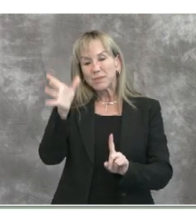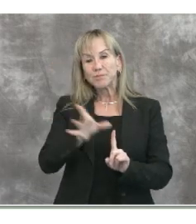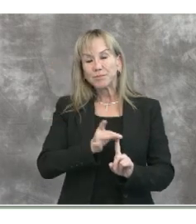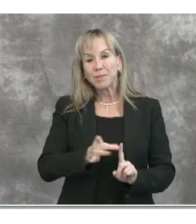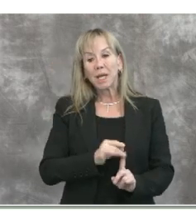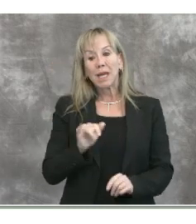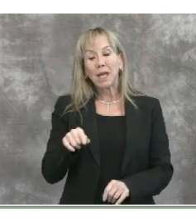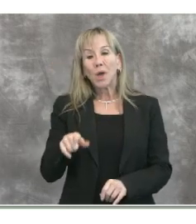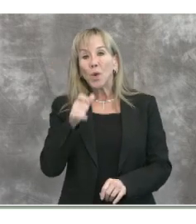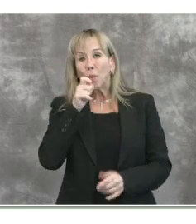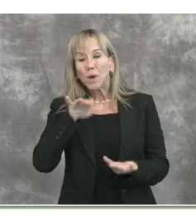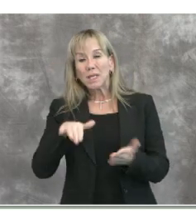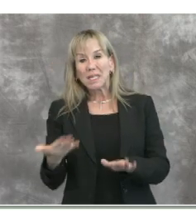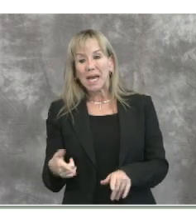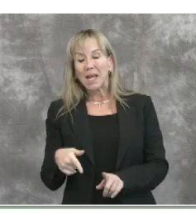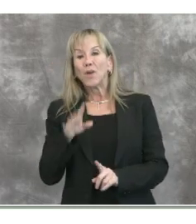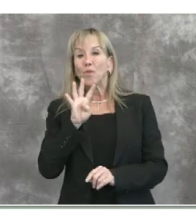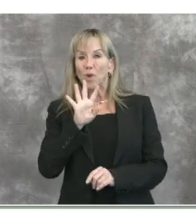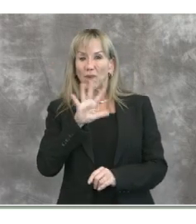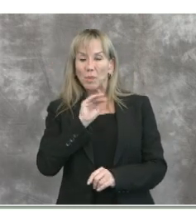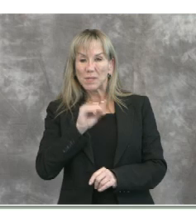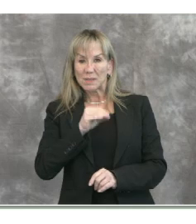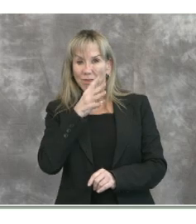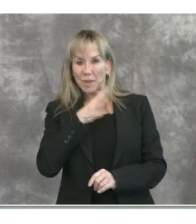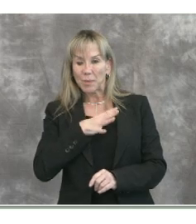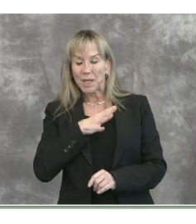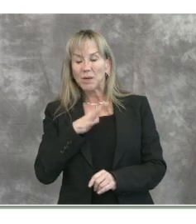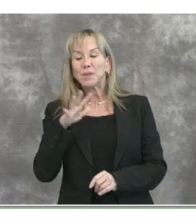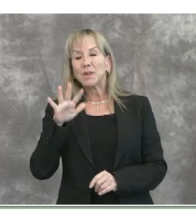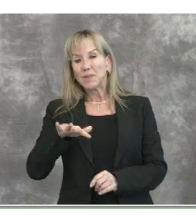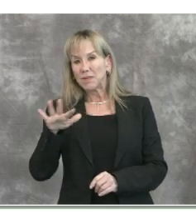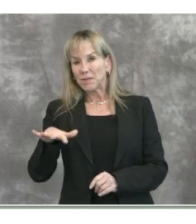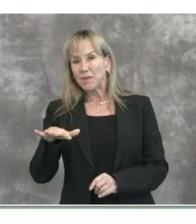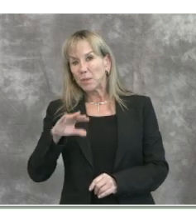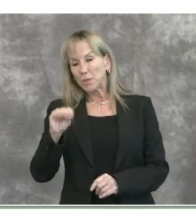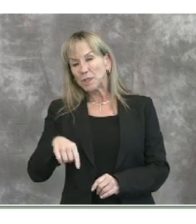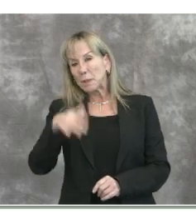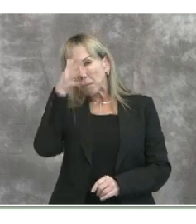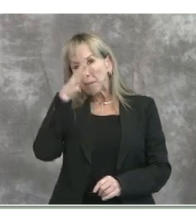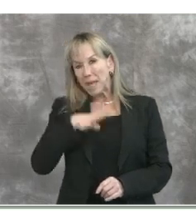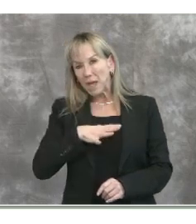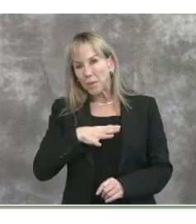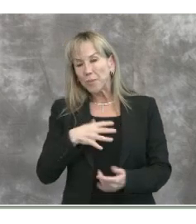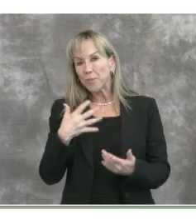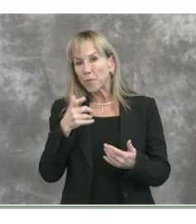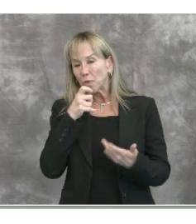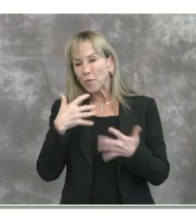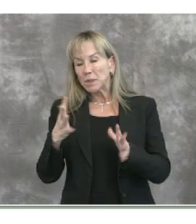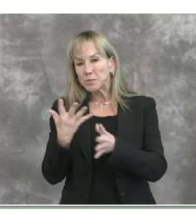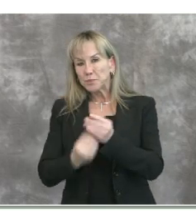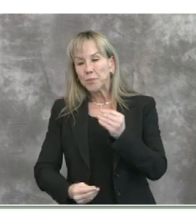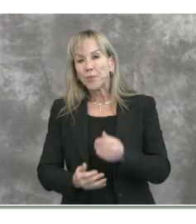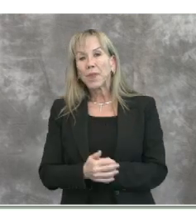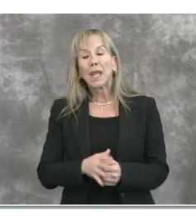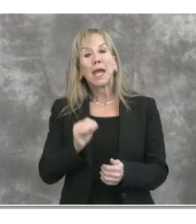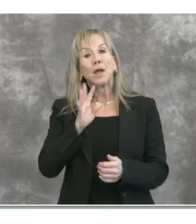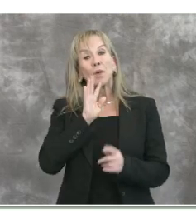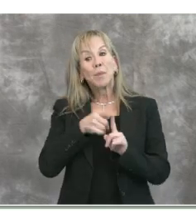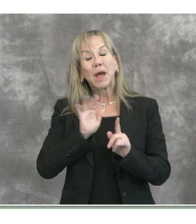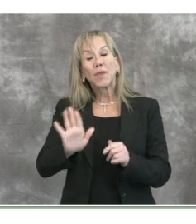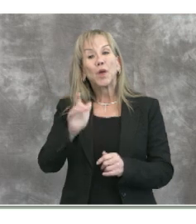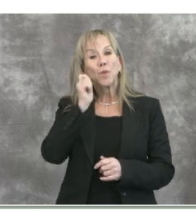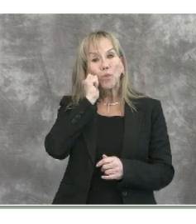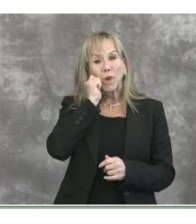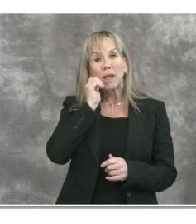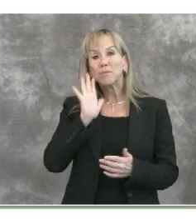deaths, 45% were female, 55% were male. And in terms of race and ethnicity